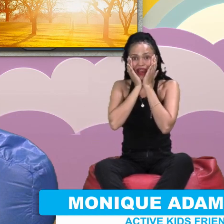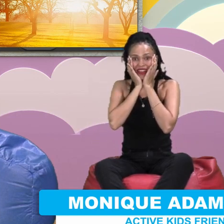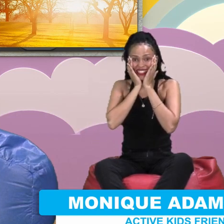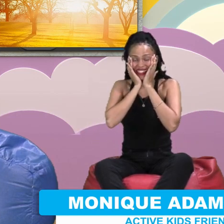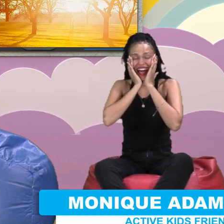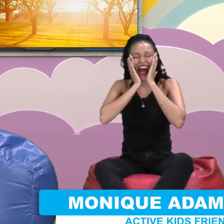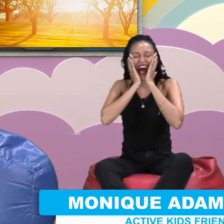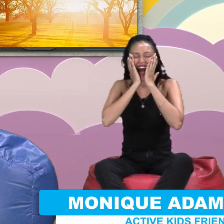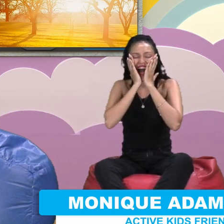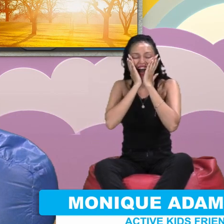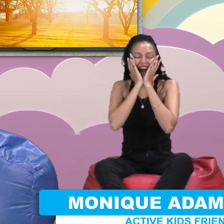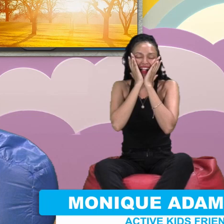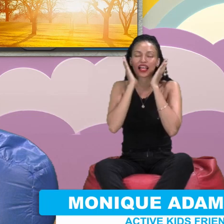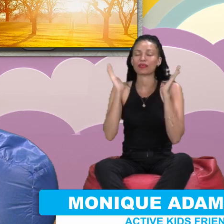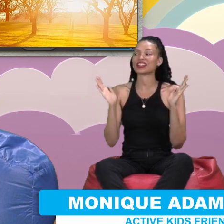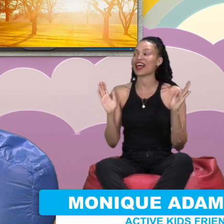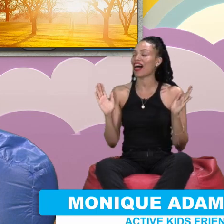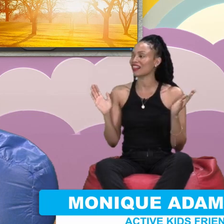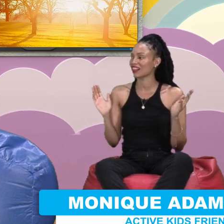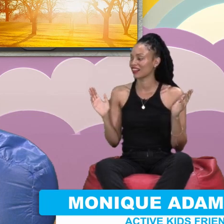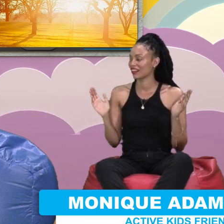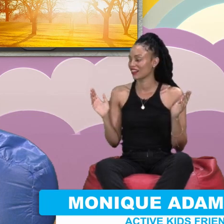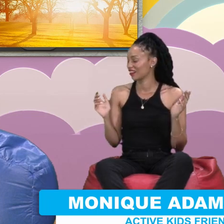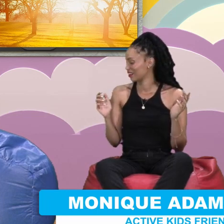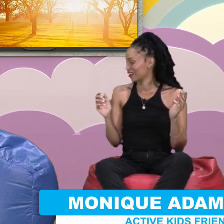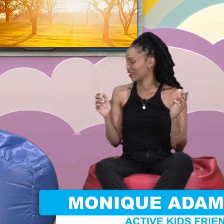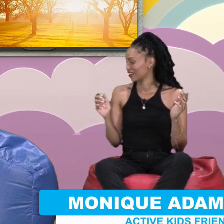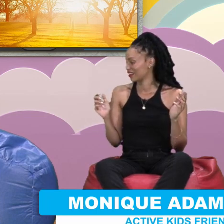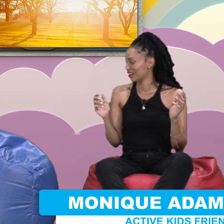where's Marisol? Marisol?